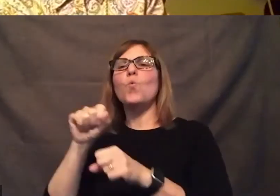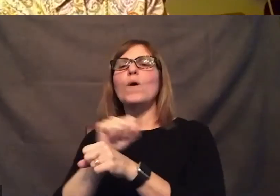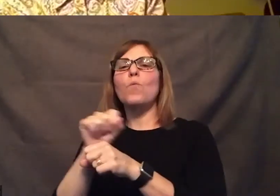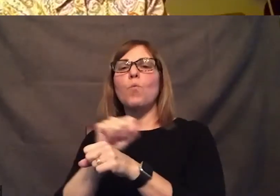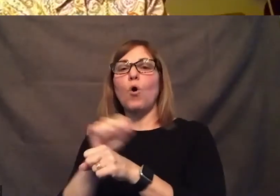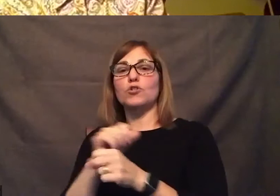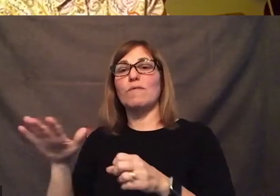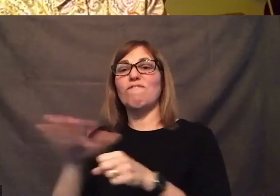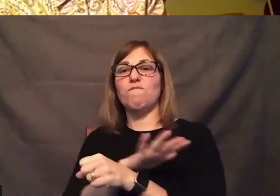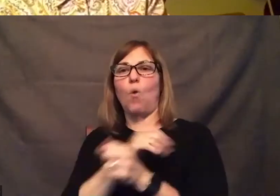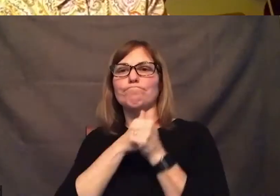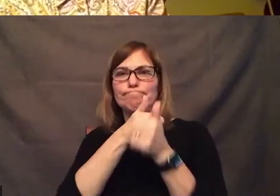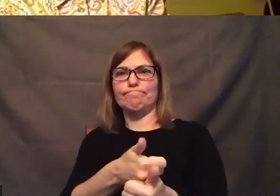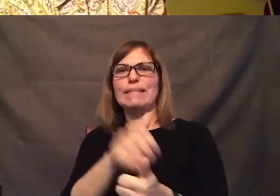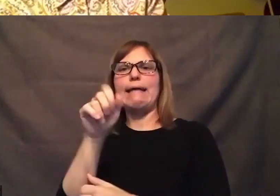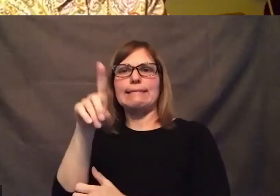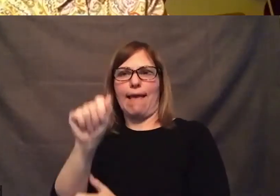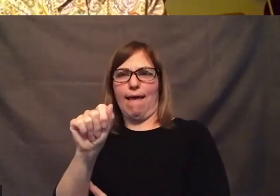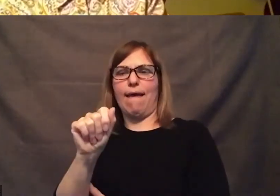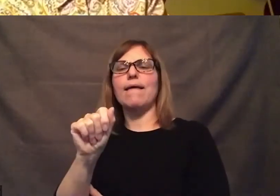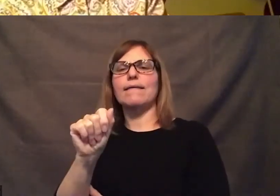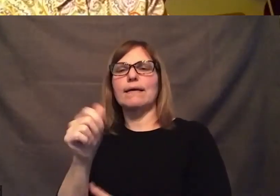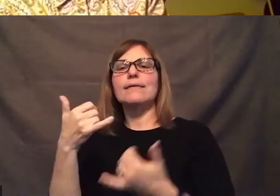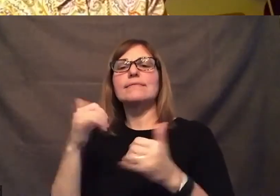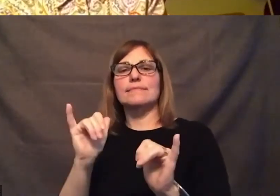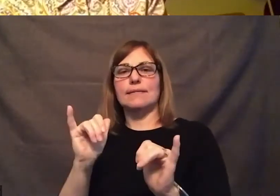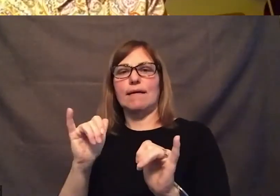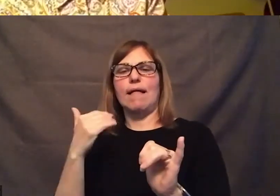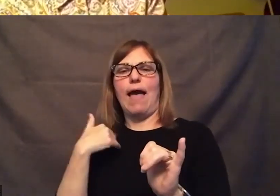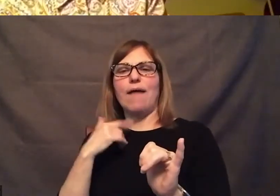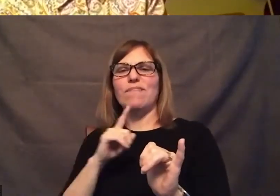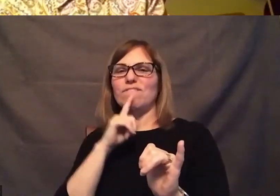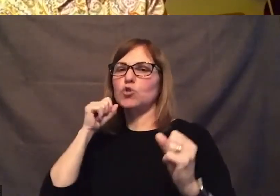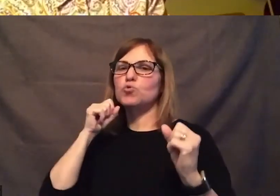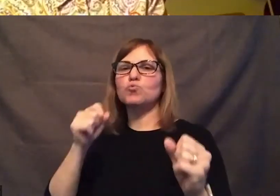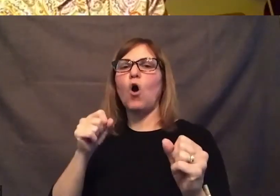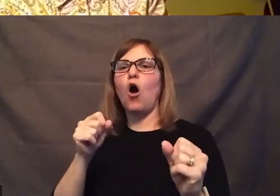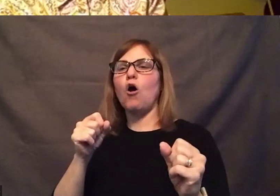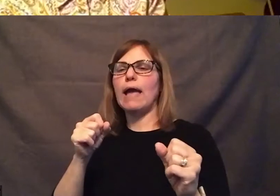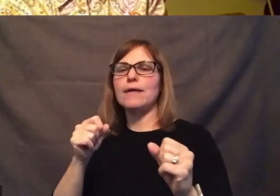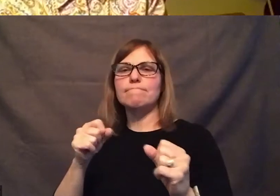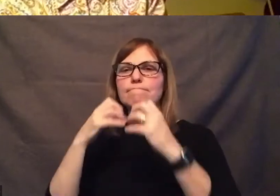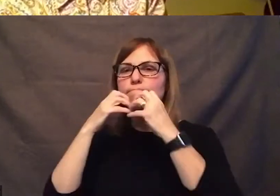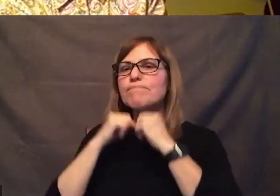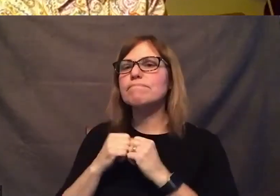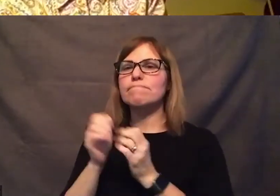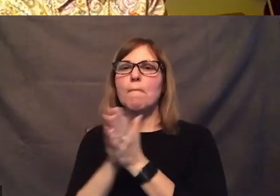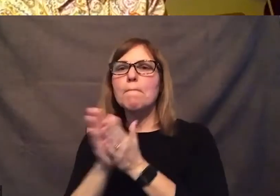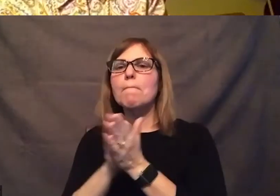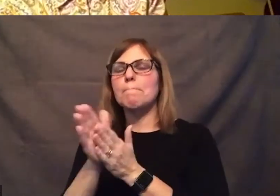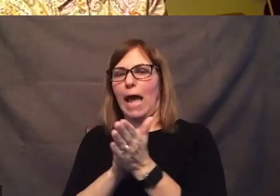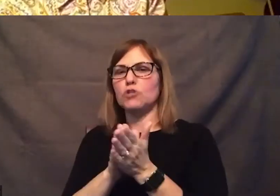compliance with the ADA and still have the very strong and passionate commitment of Port Authority to support this